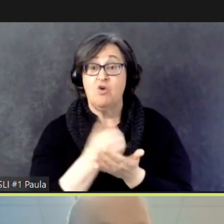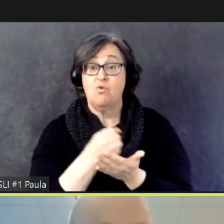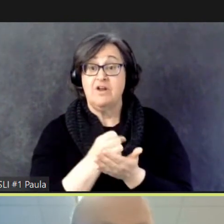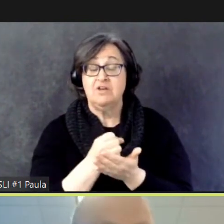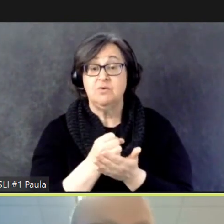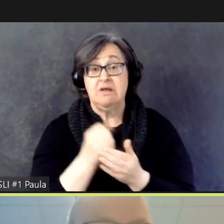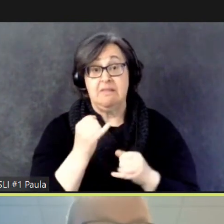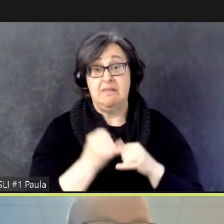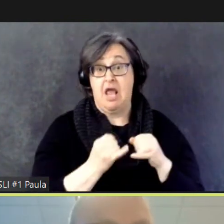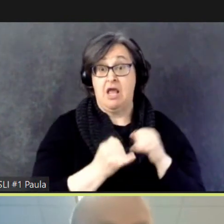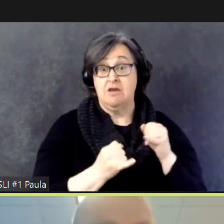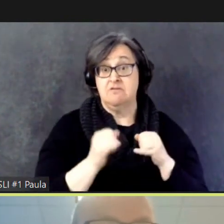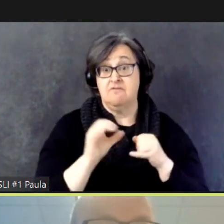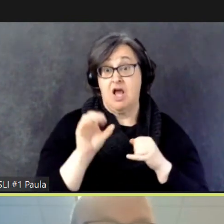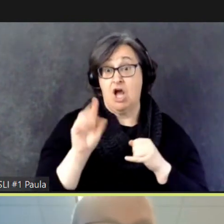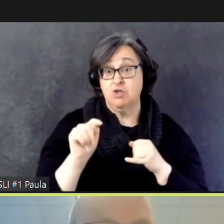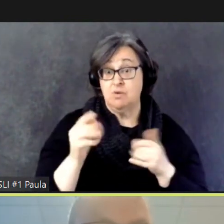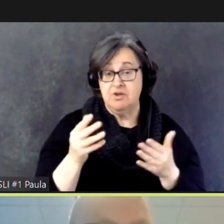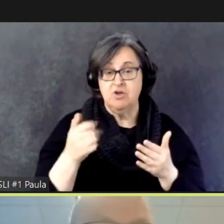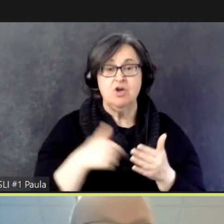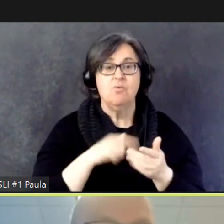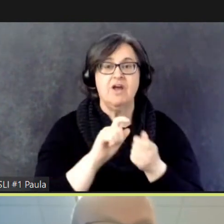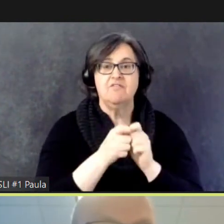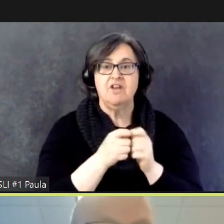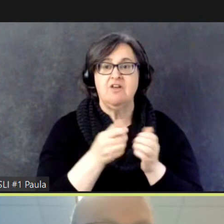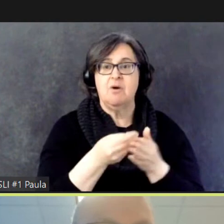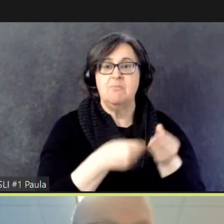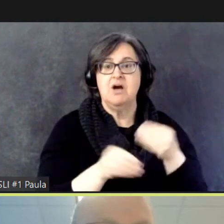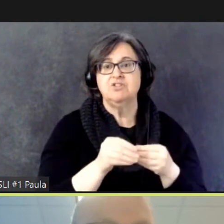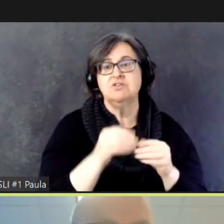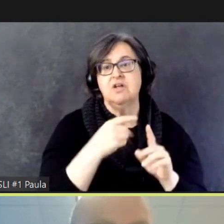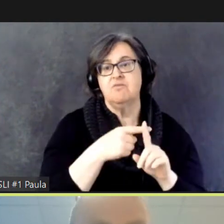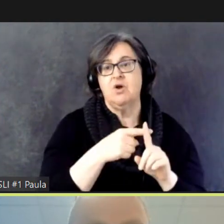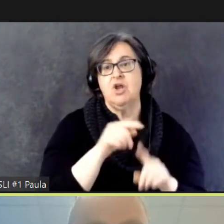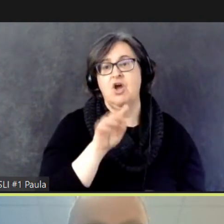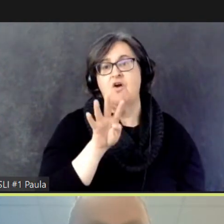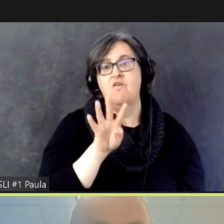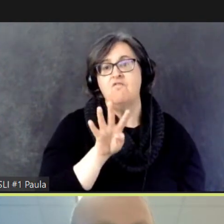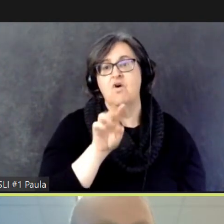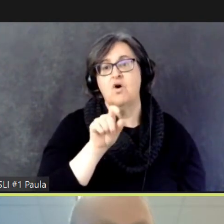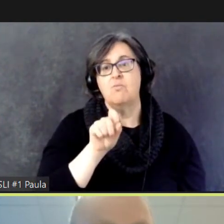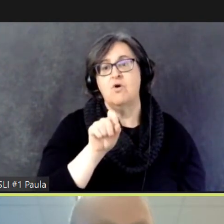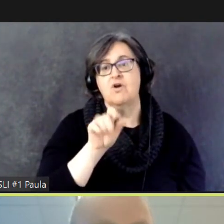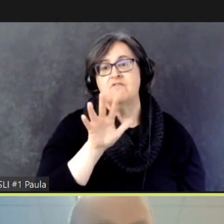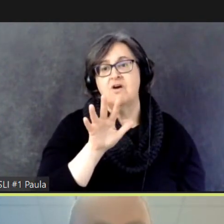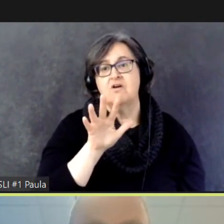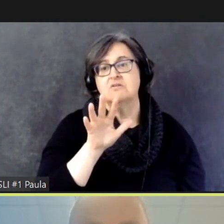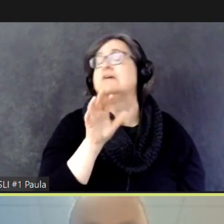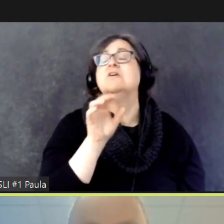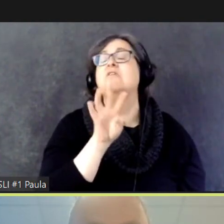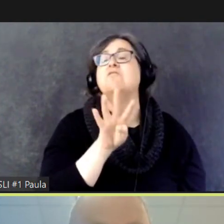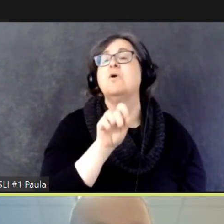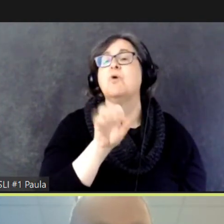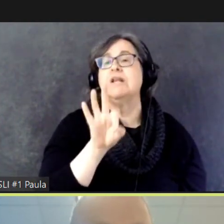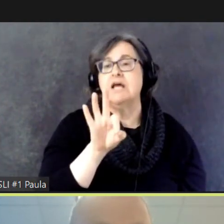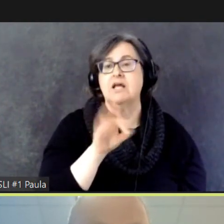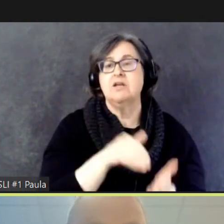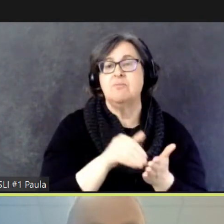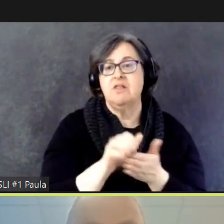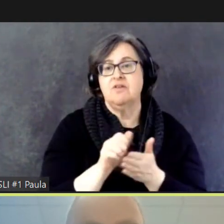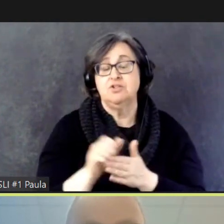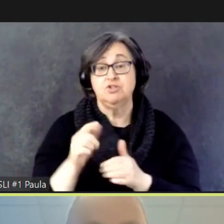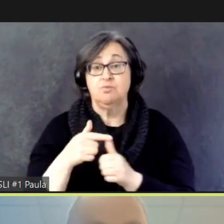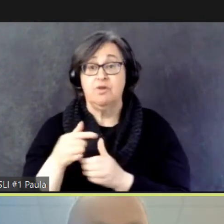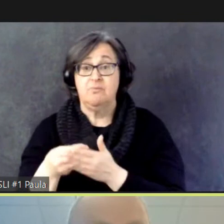month of October on an amended budget basis positive by about $4.9 million, and on an original budget